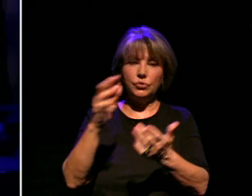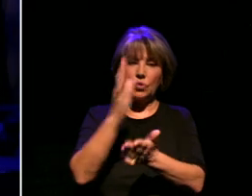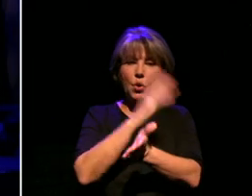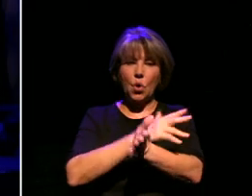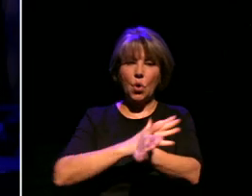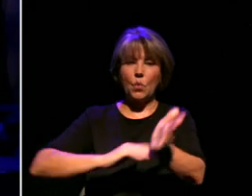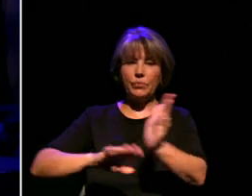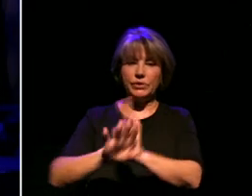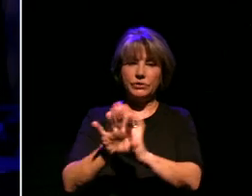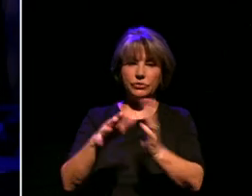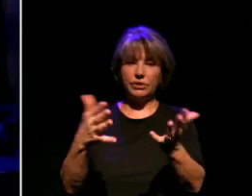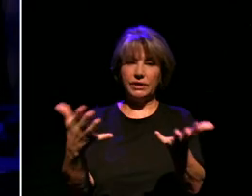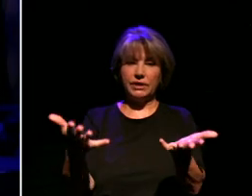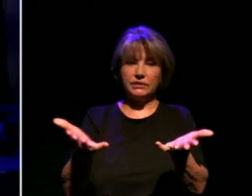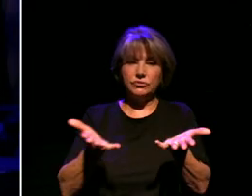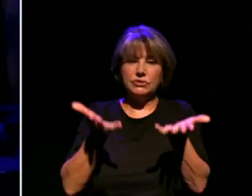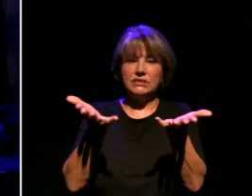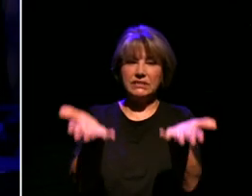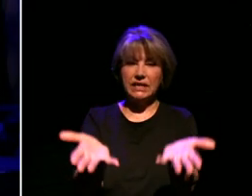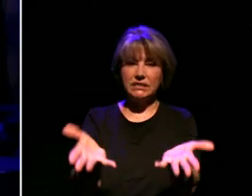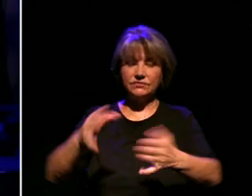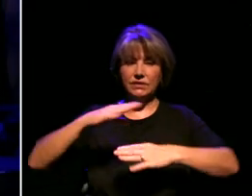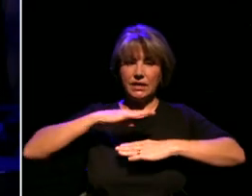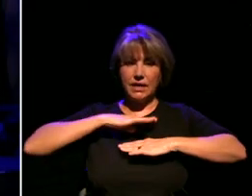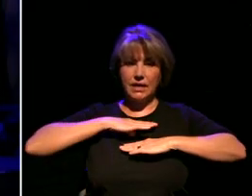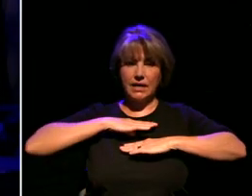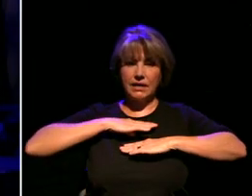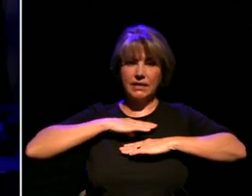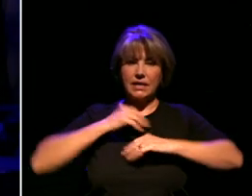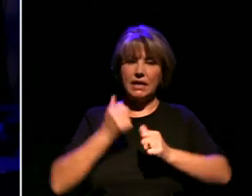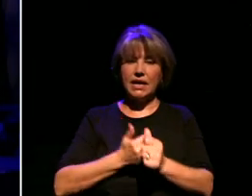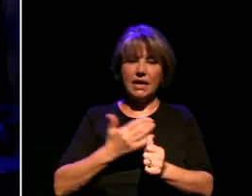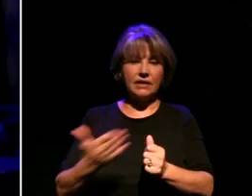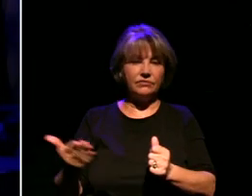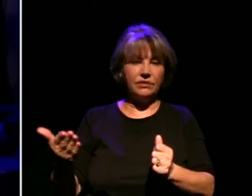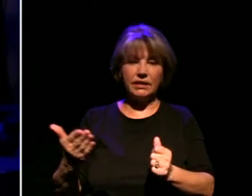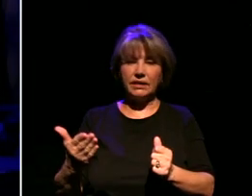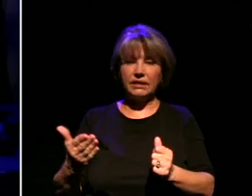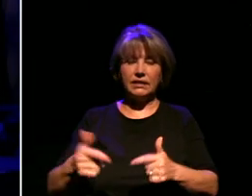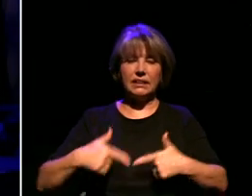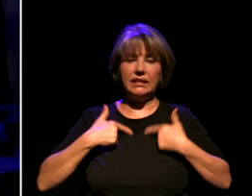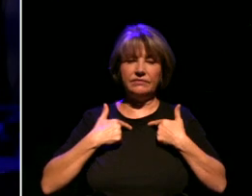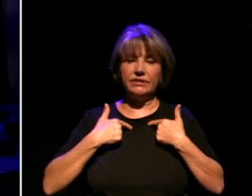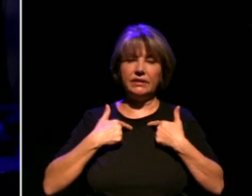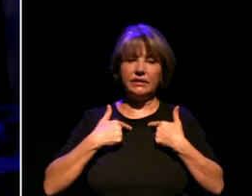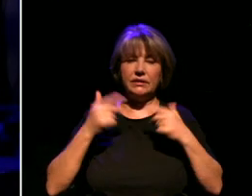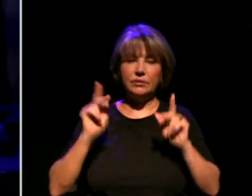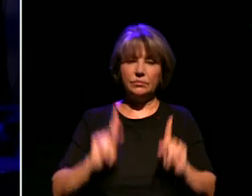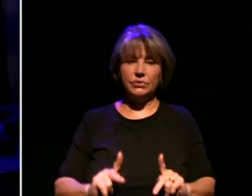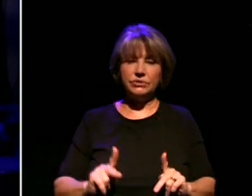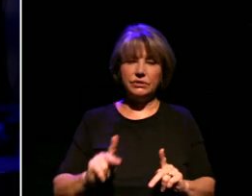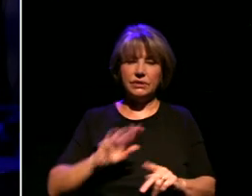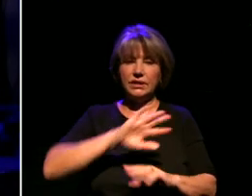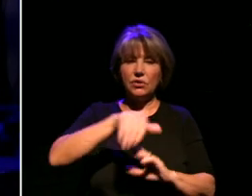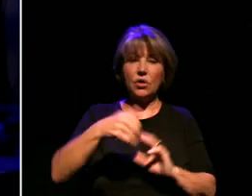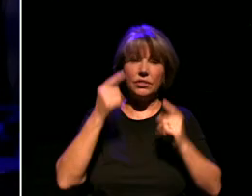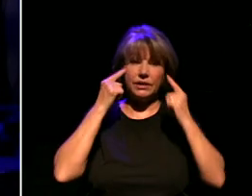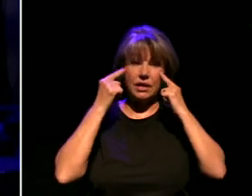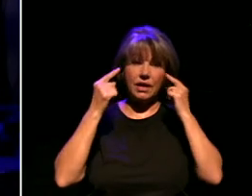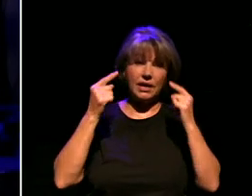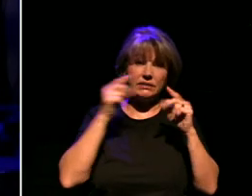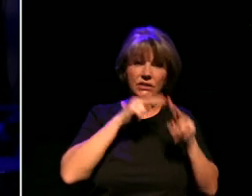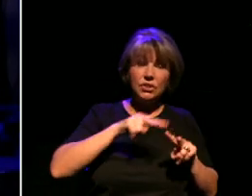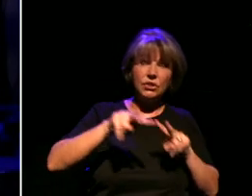of every living thing. That's the God we have. It says even before that, that the eyes of all look to you and you give them